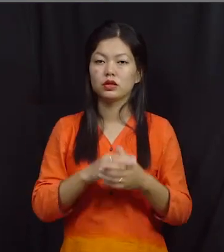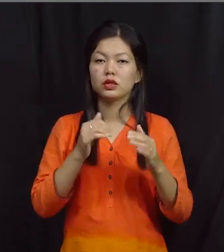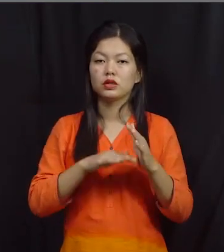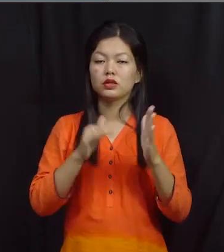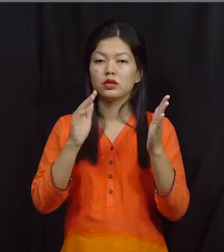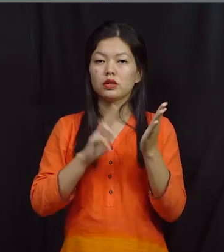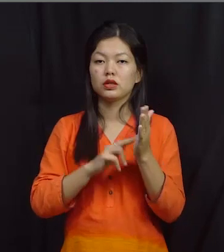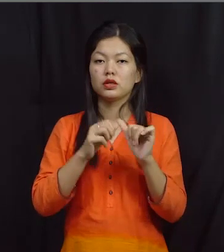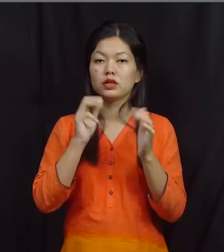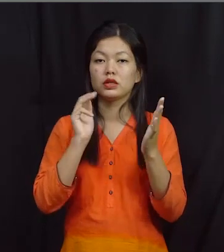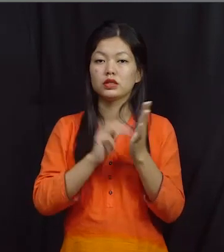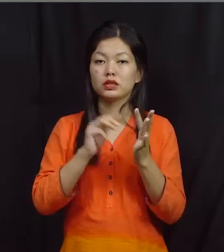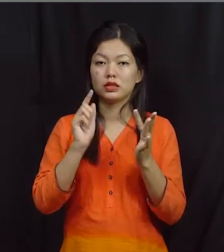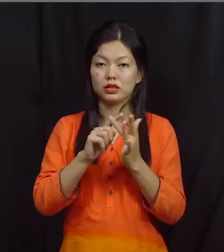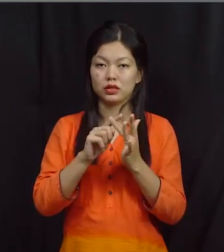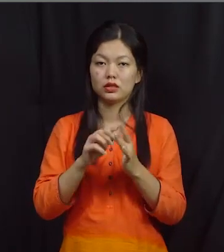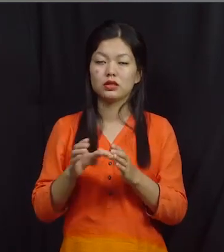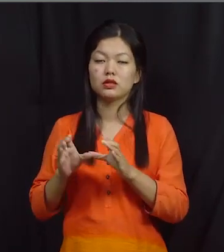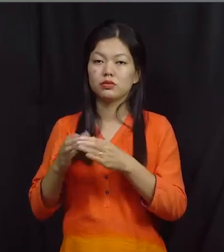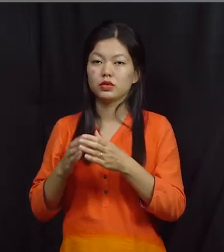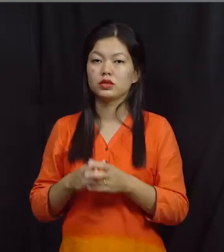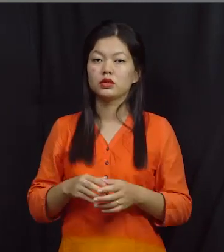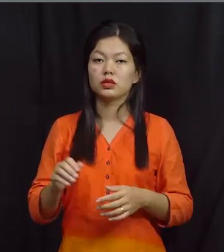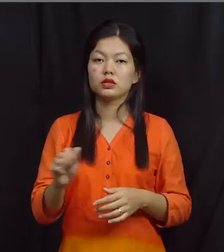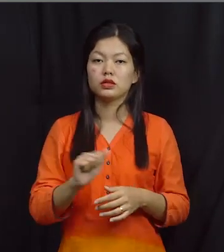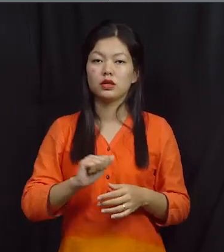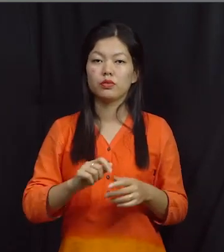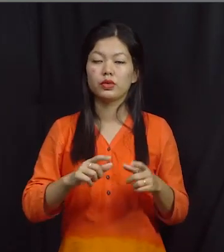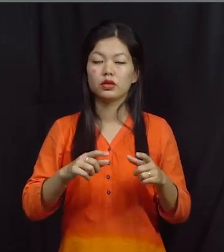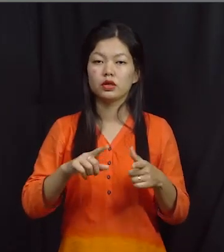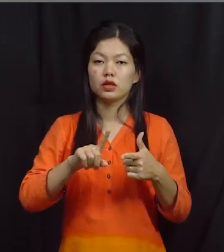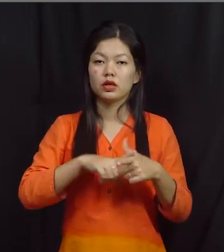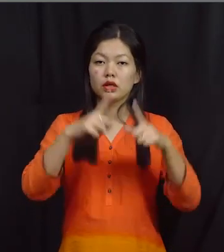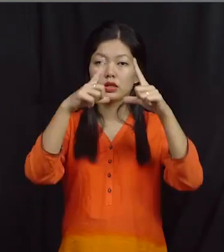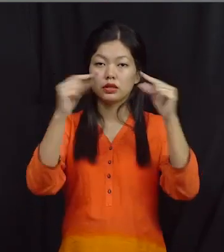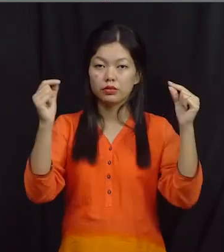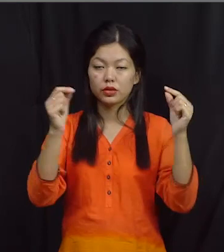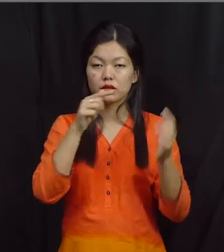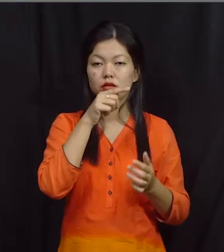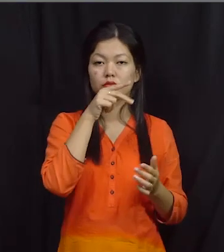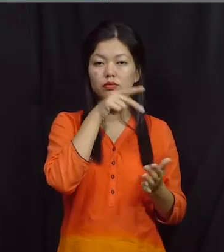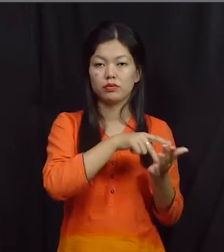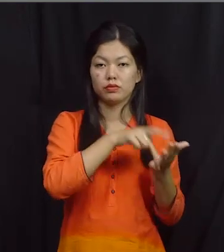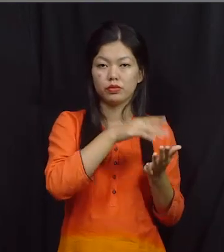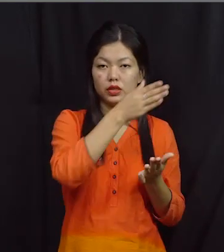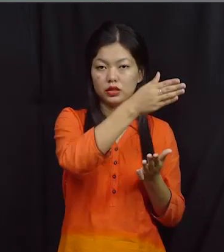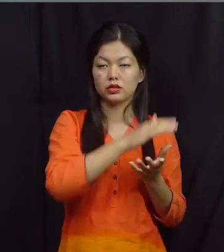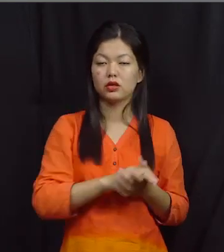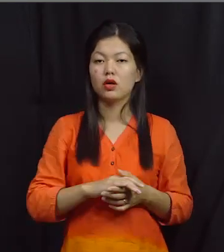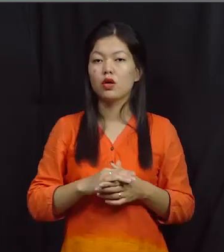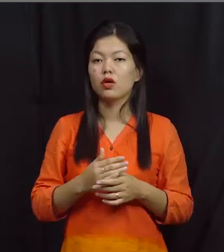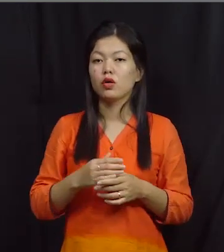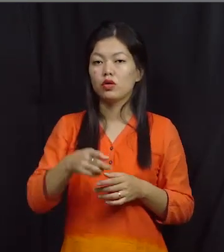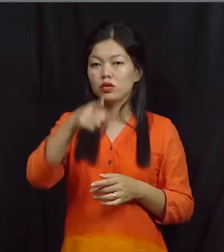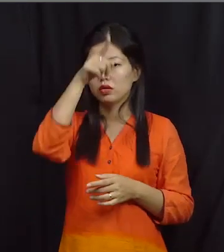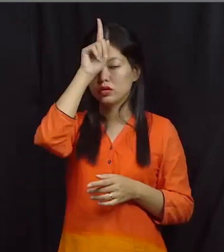regimes in Japan as well as Germany. So if you have studied history, or maybe you must be doing it in your class